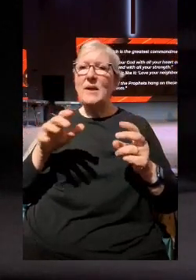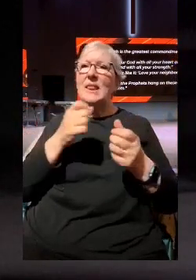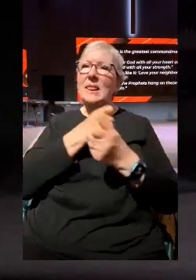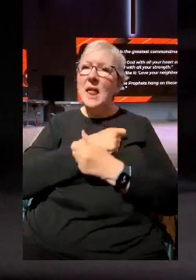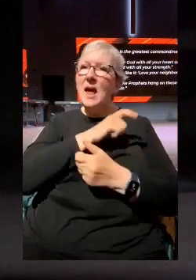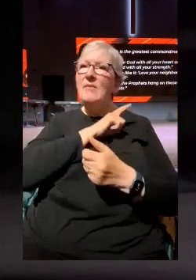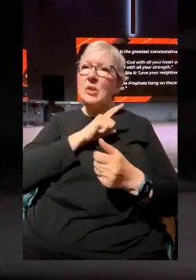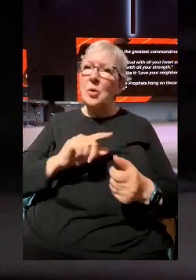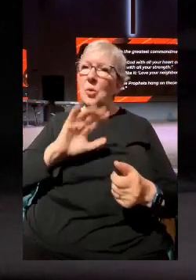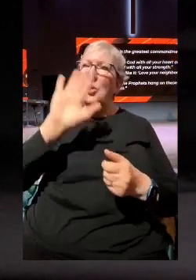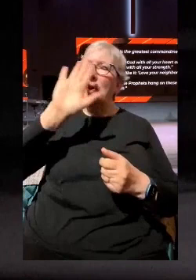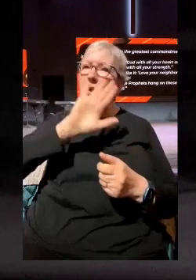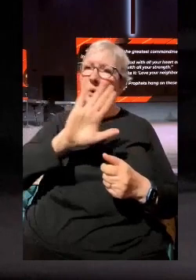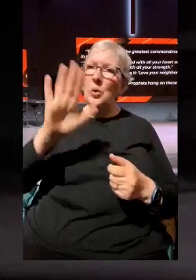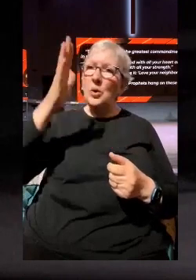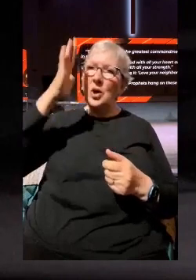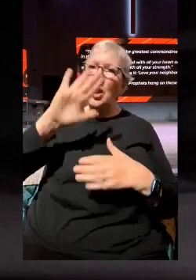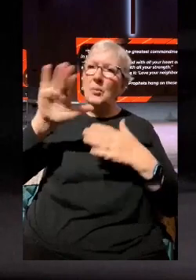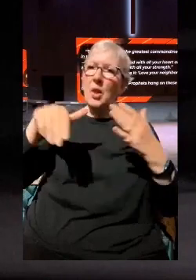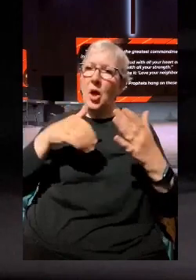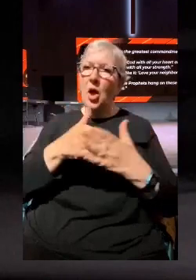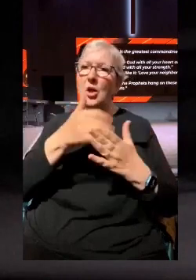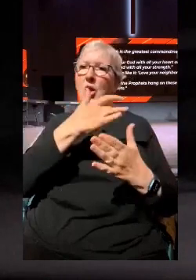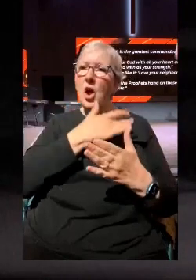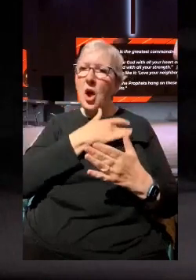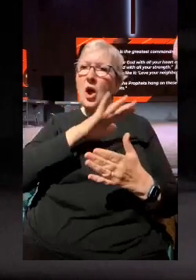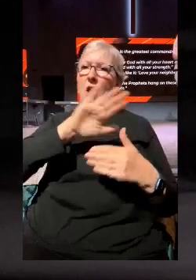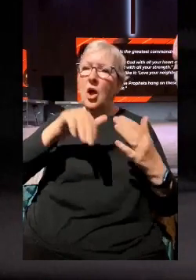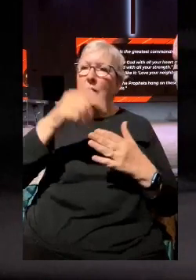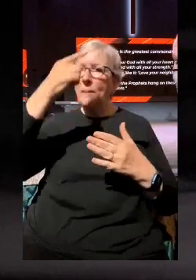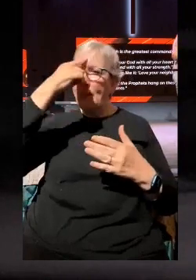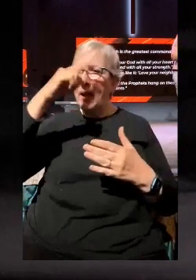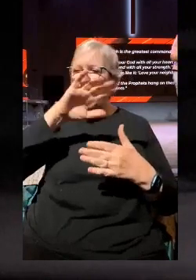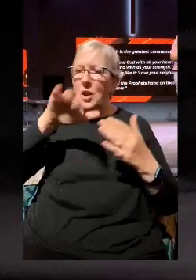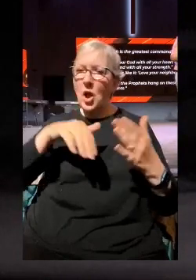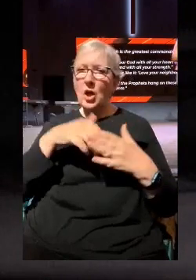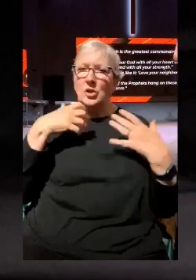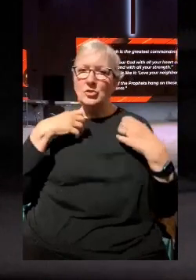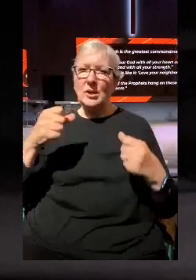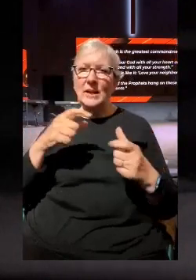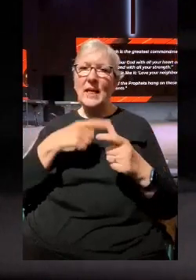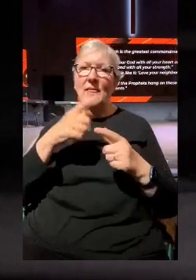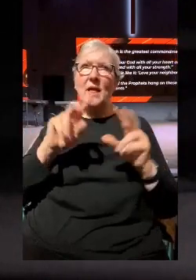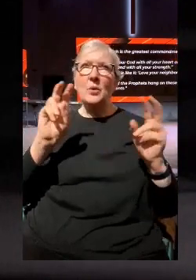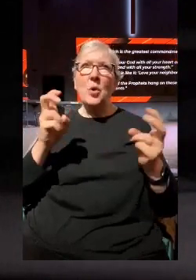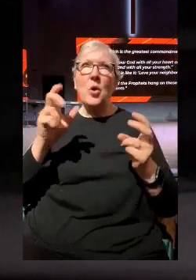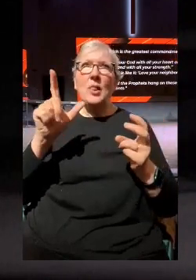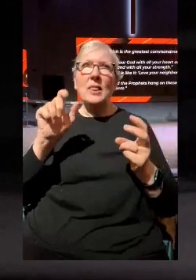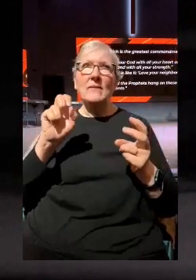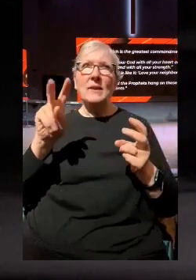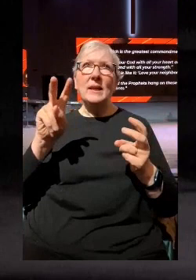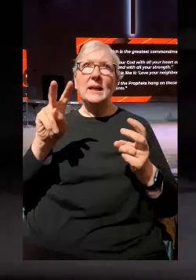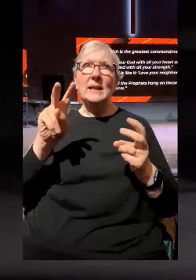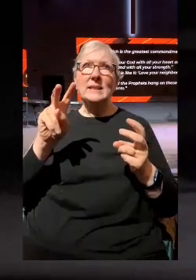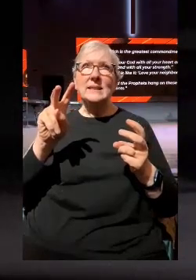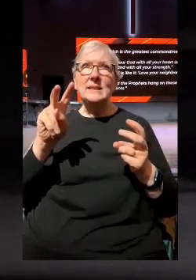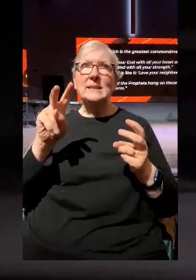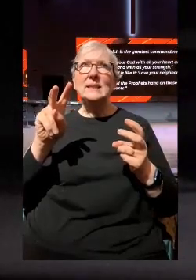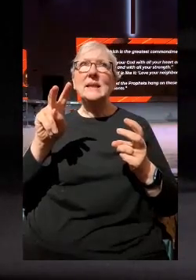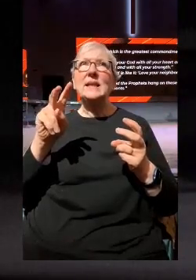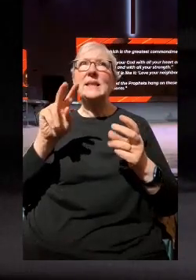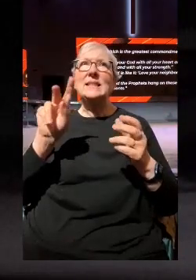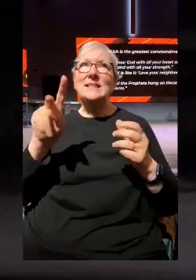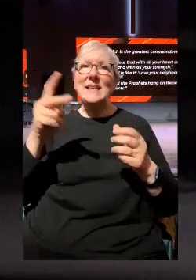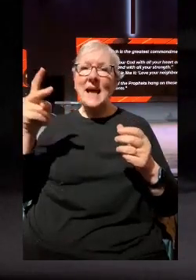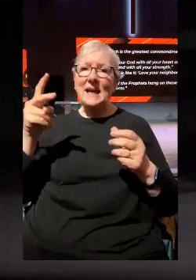strength, all your soul and with all your strength. And then he quotes Leviticus 19:18. And the second is like it. Love your neighbor